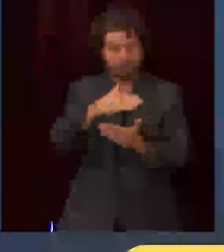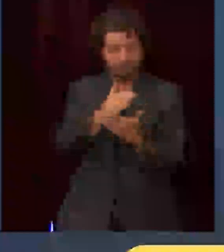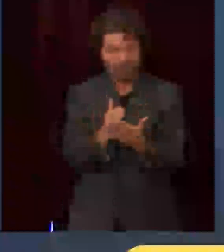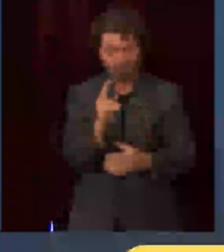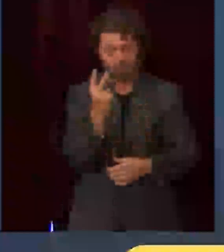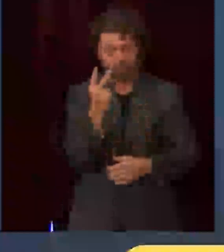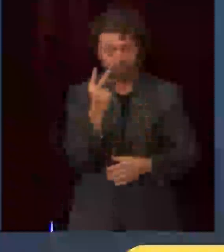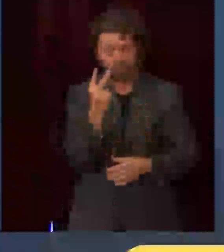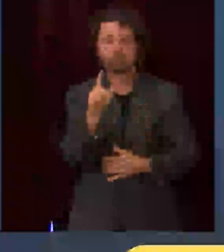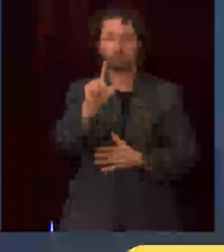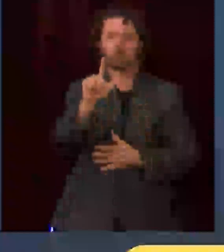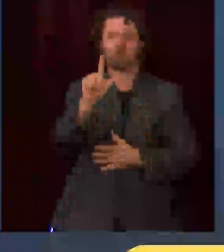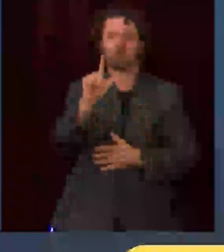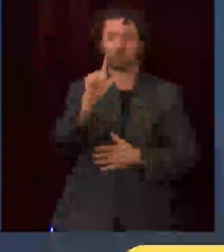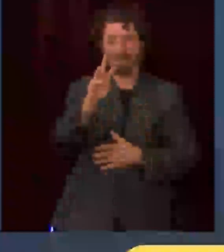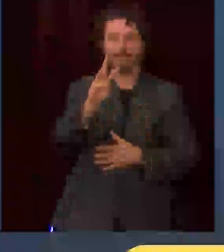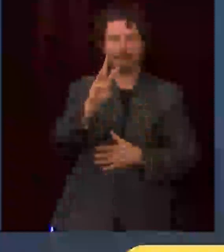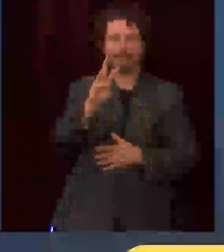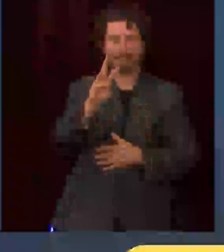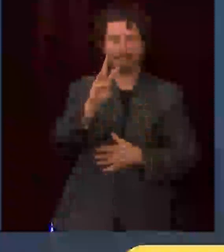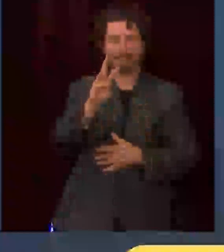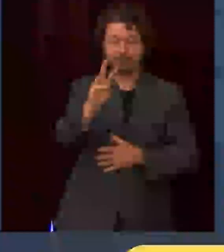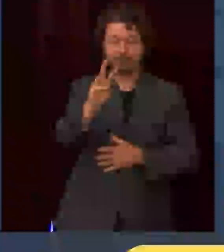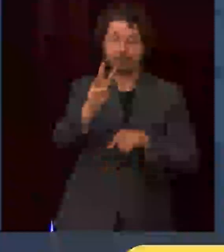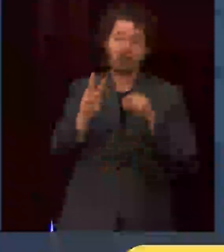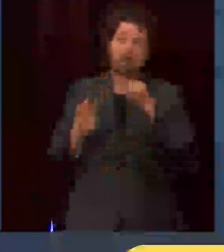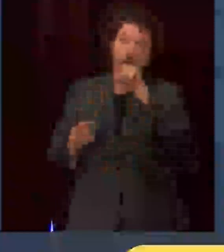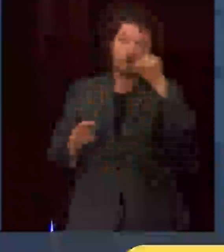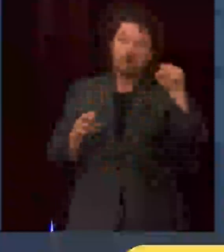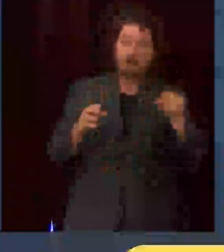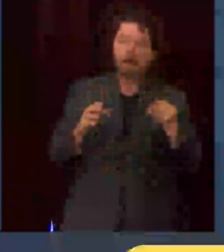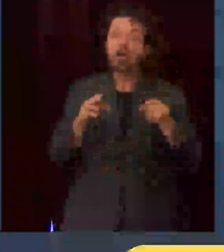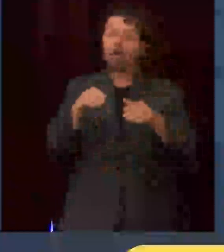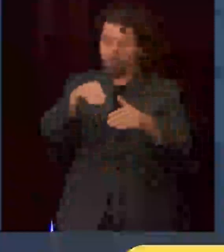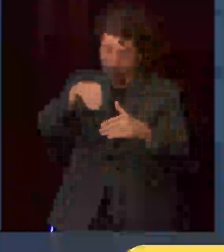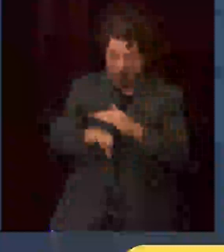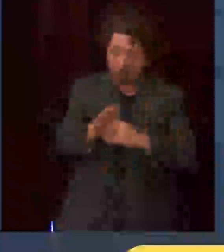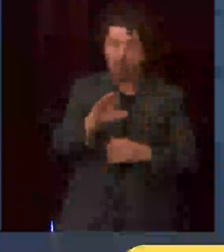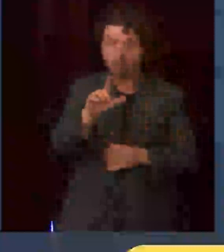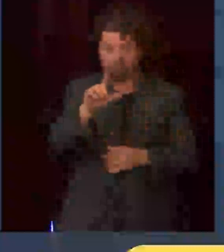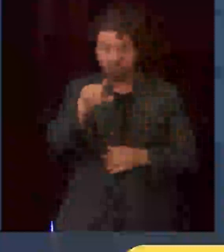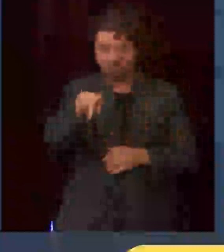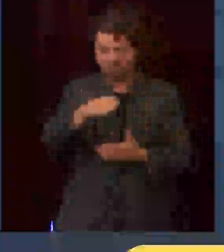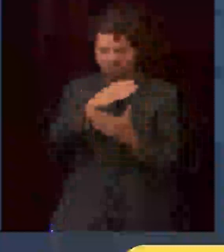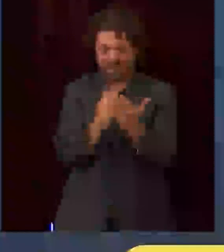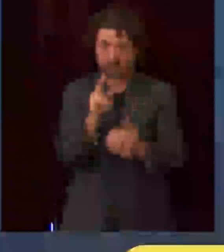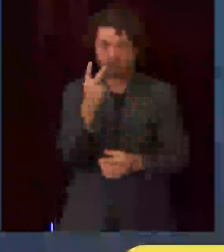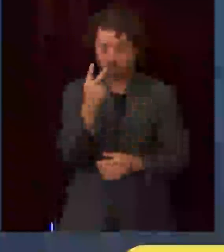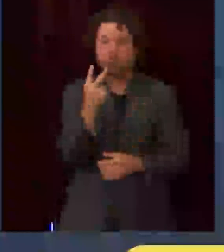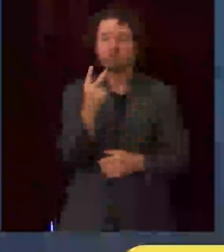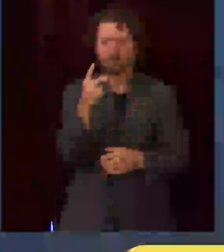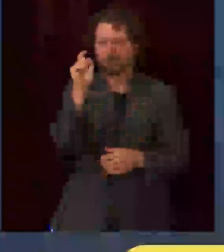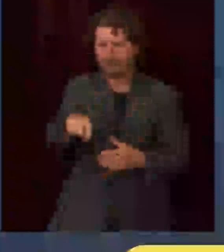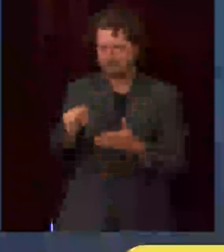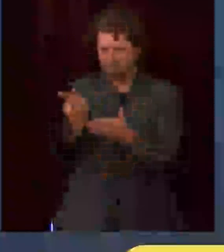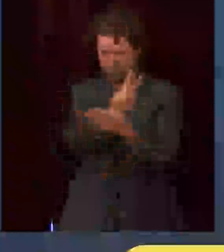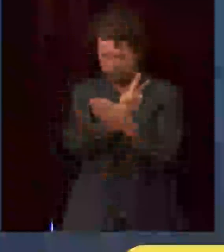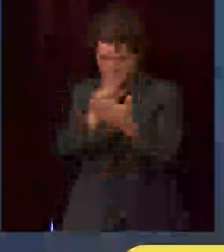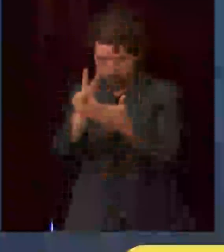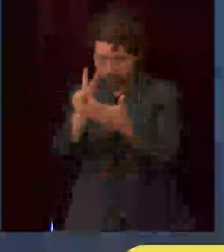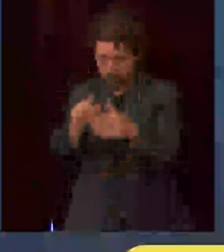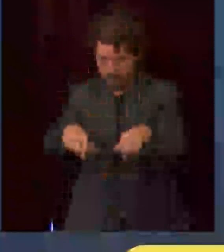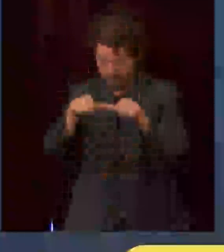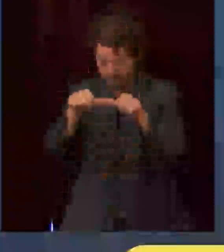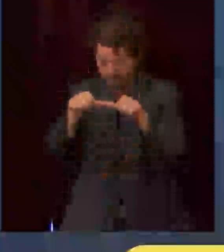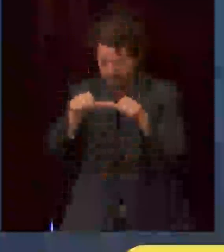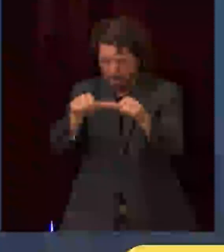ready to move to phase 3. We're in the middle of that process. So as part of this initiative, we've really